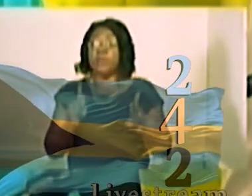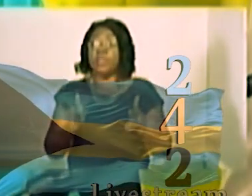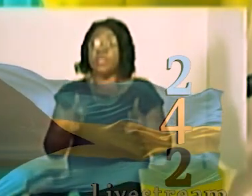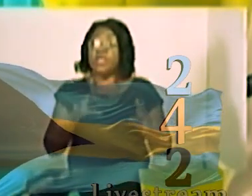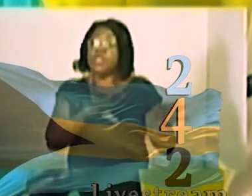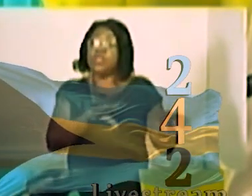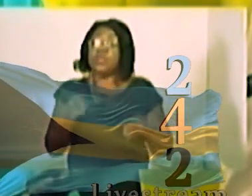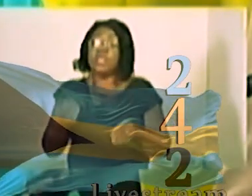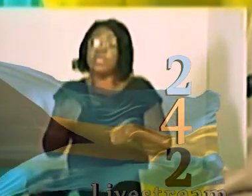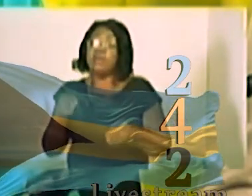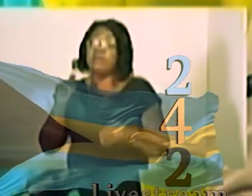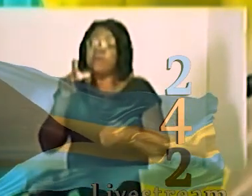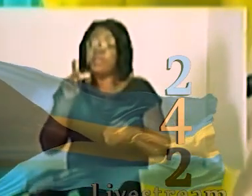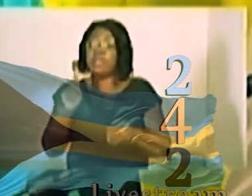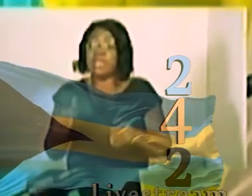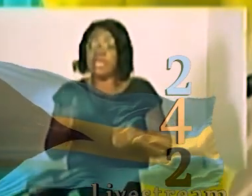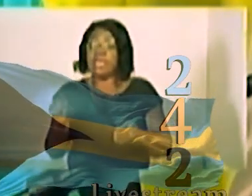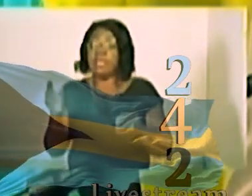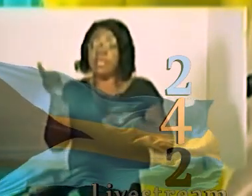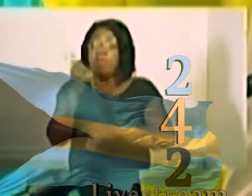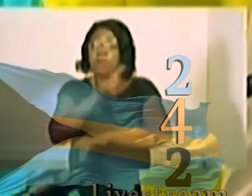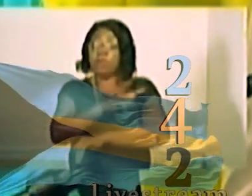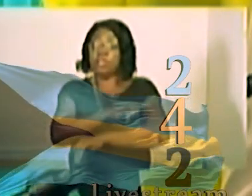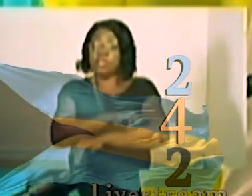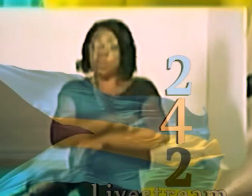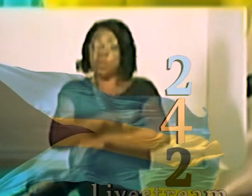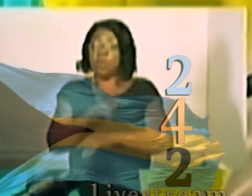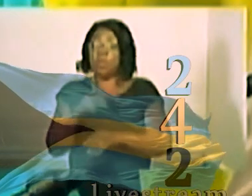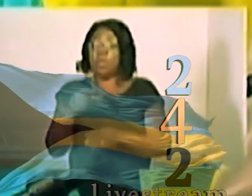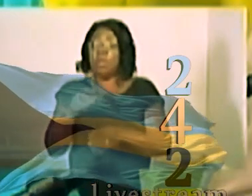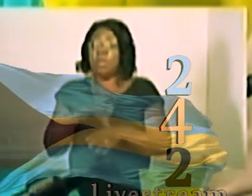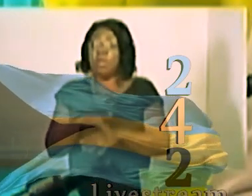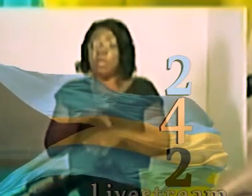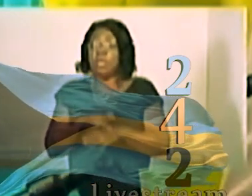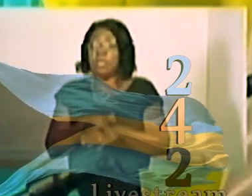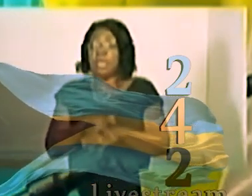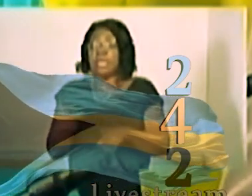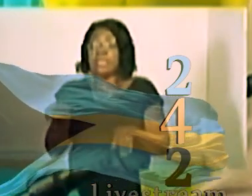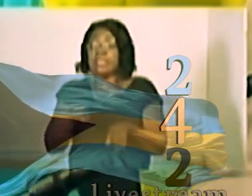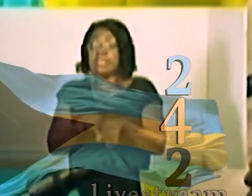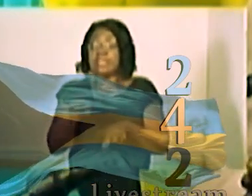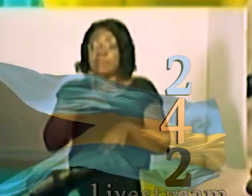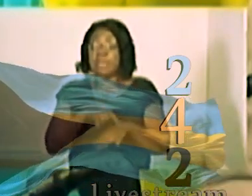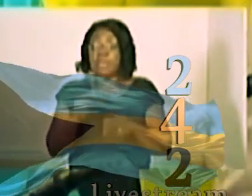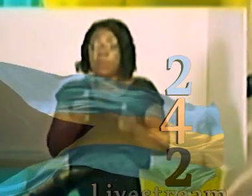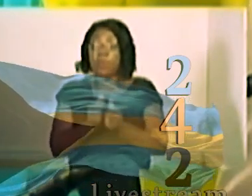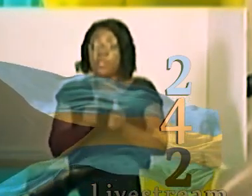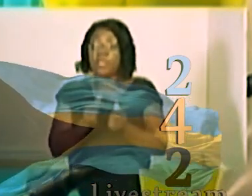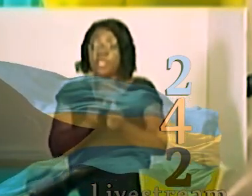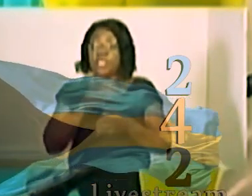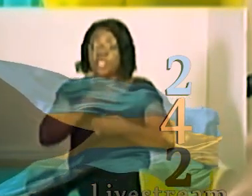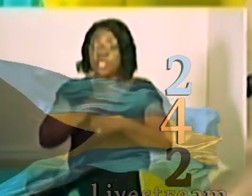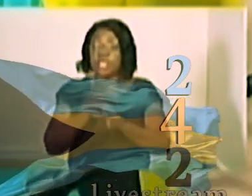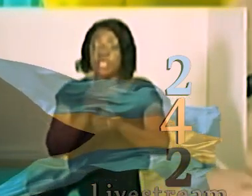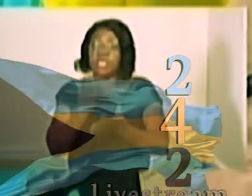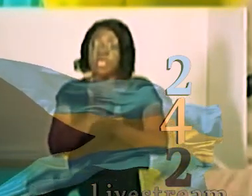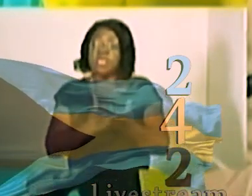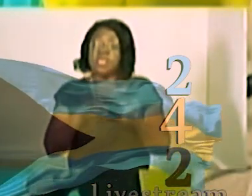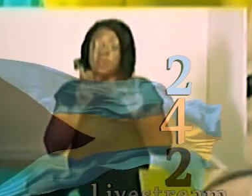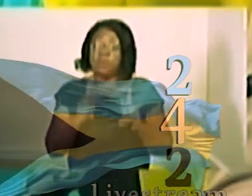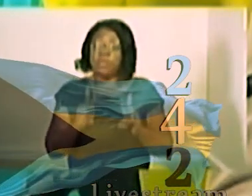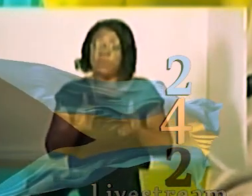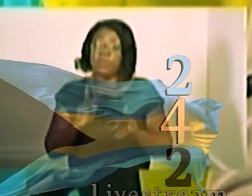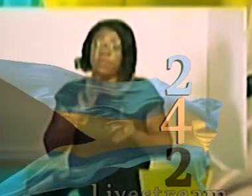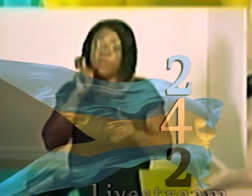a day or so earlier. We do understand at the same time that with this change, you know, some people will not have already